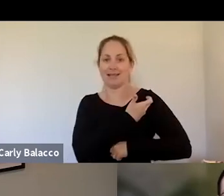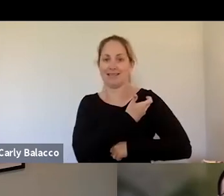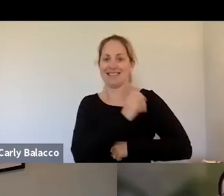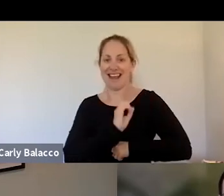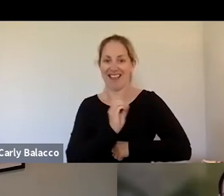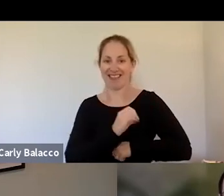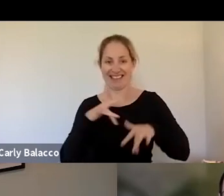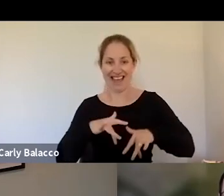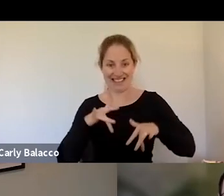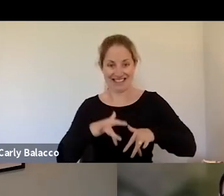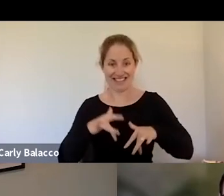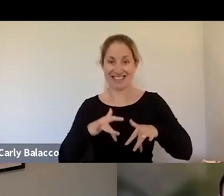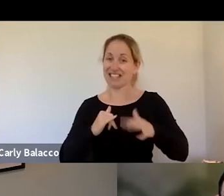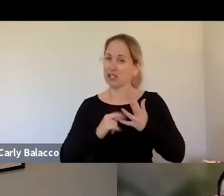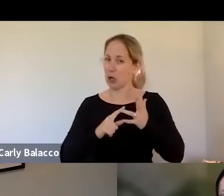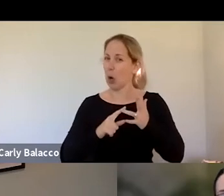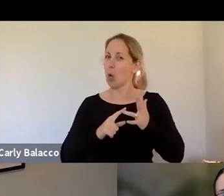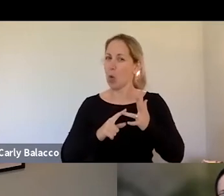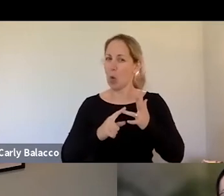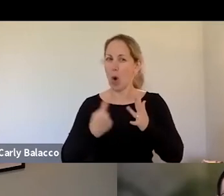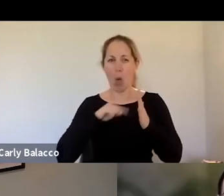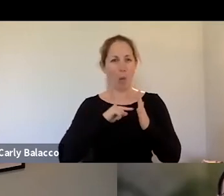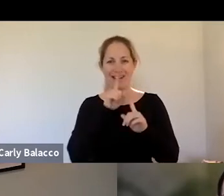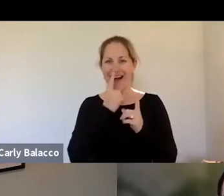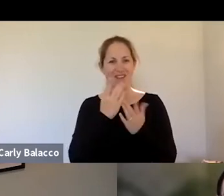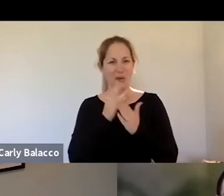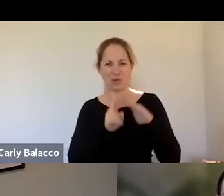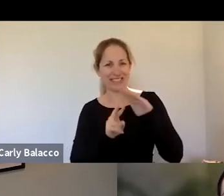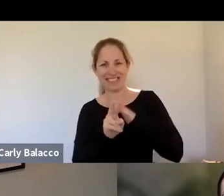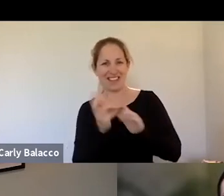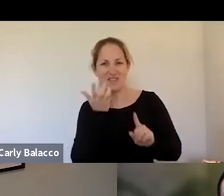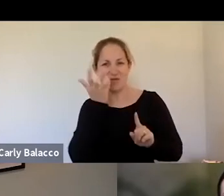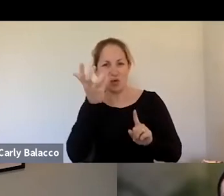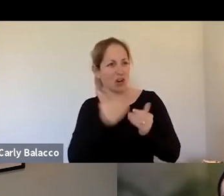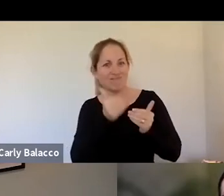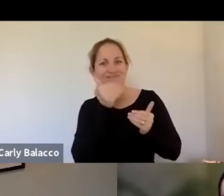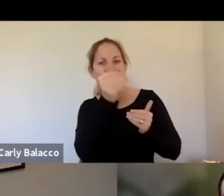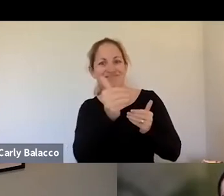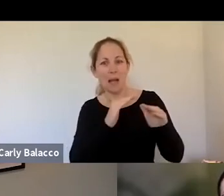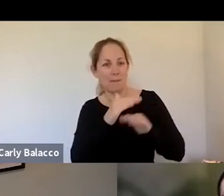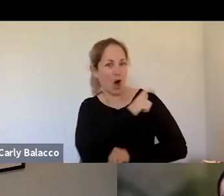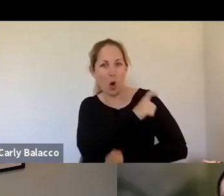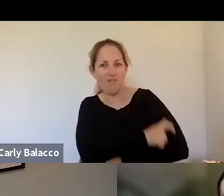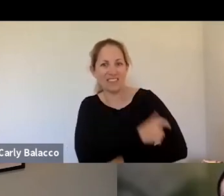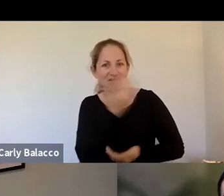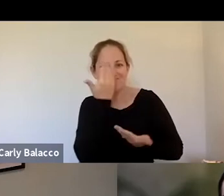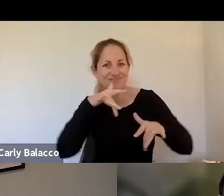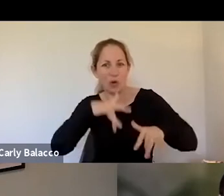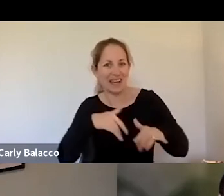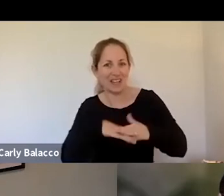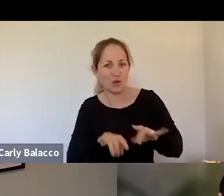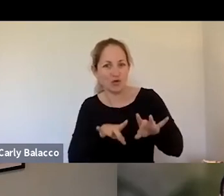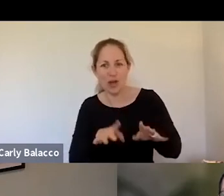So it's kind of a little way for us to look into the future, just to hear a little bit about confidence in the US among audiences